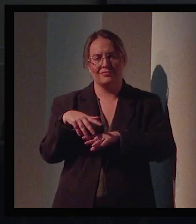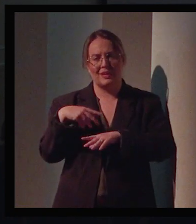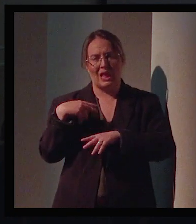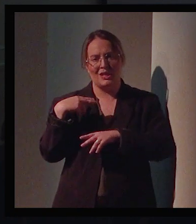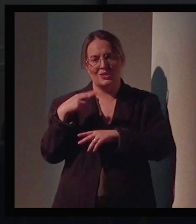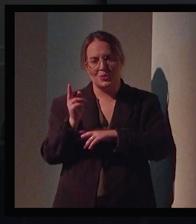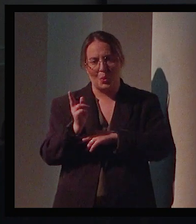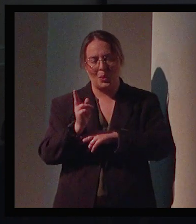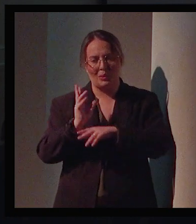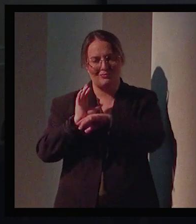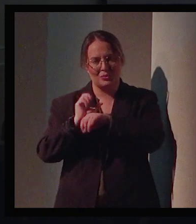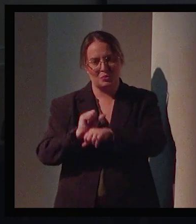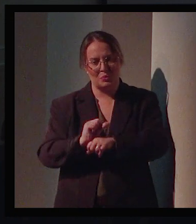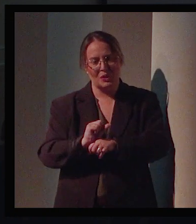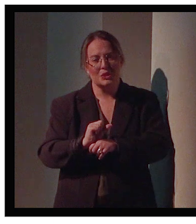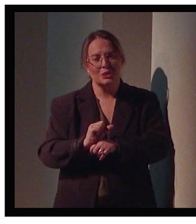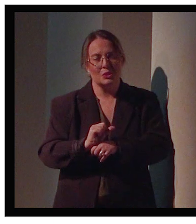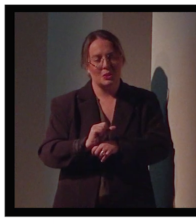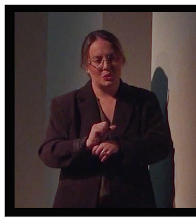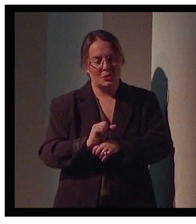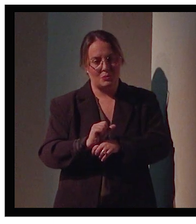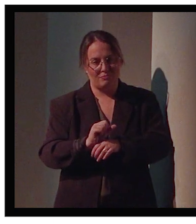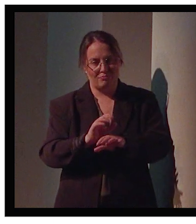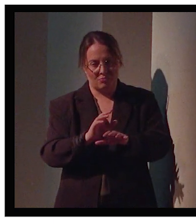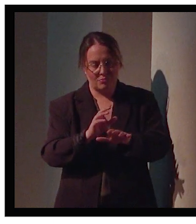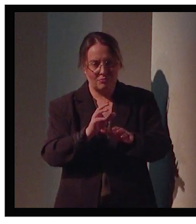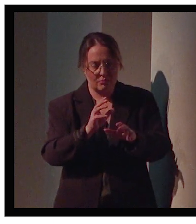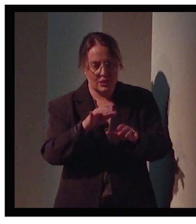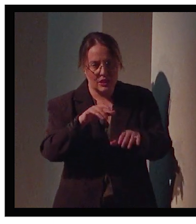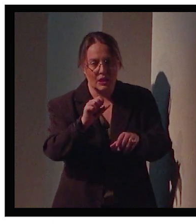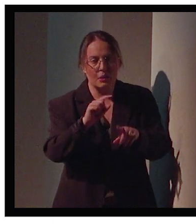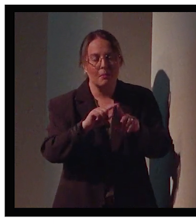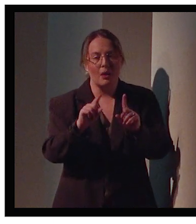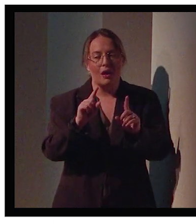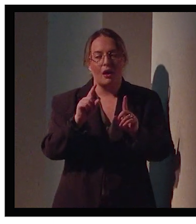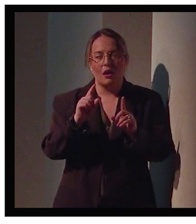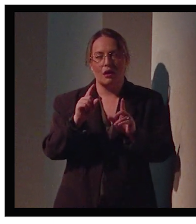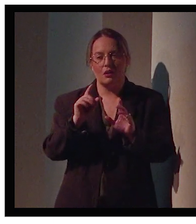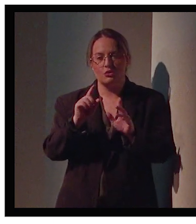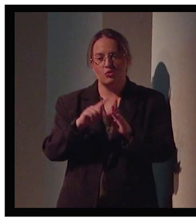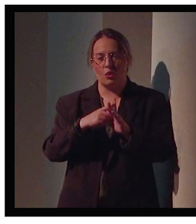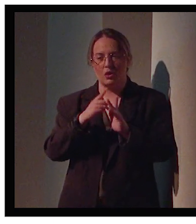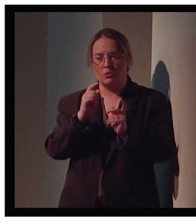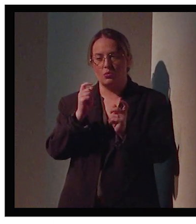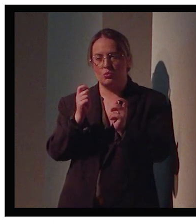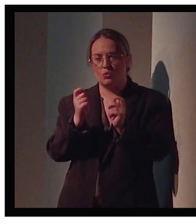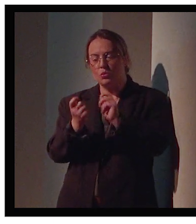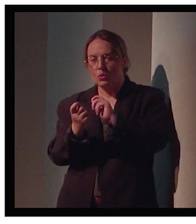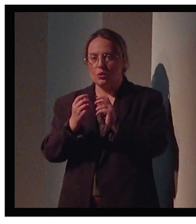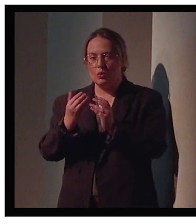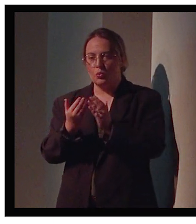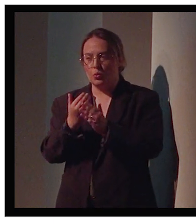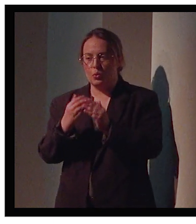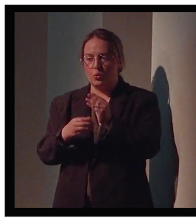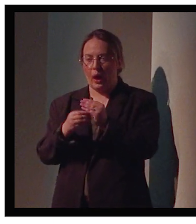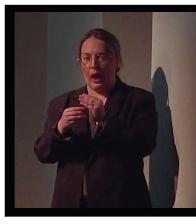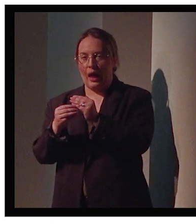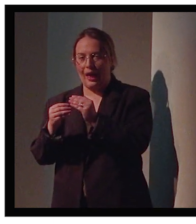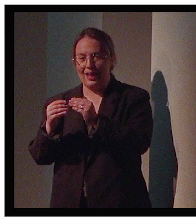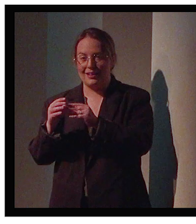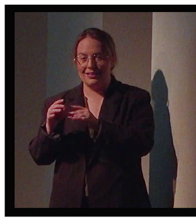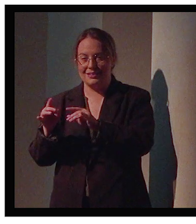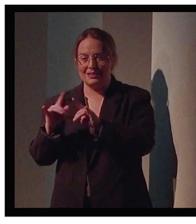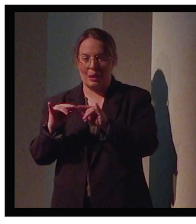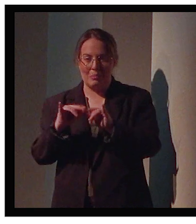something slightly new. This beautiful and serene and luminous painting that you can see next door features the kind of